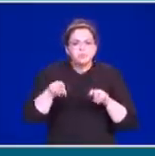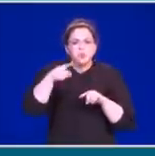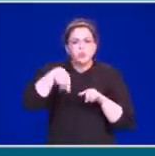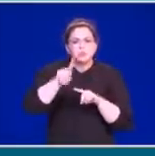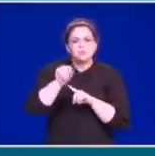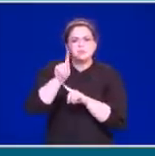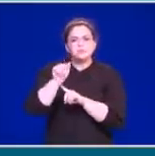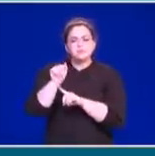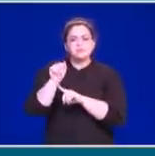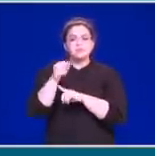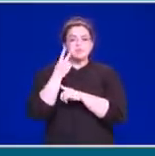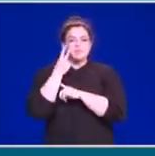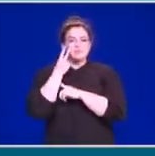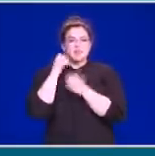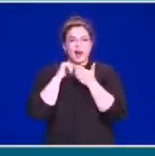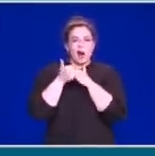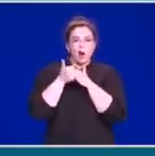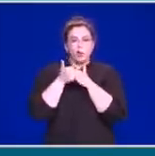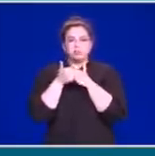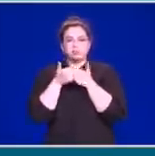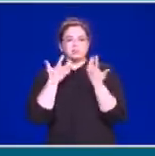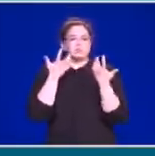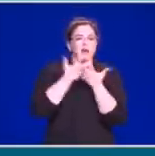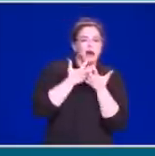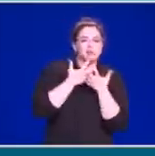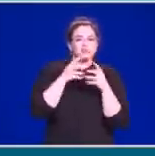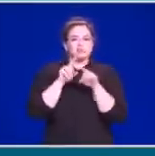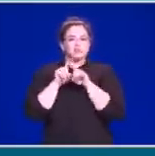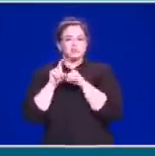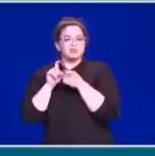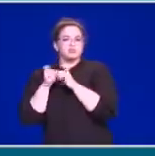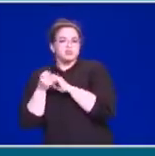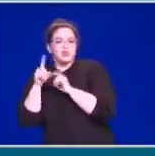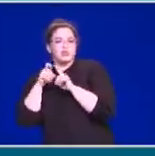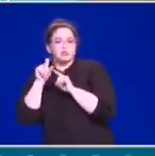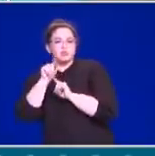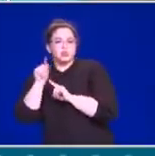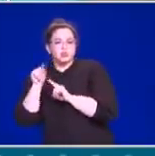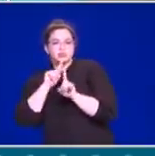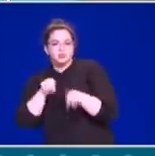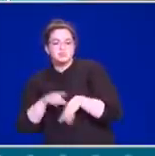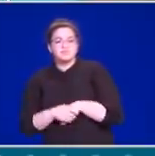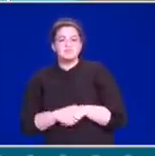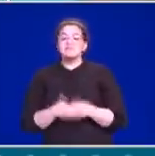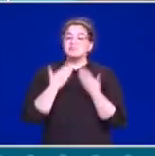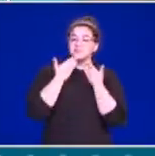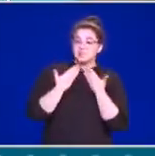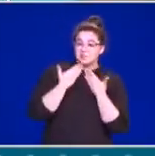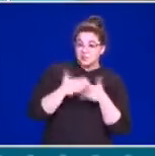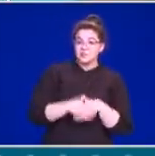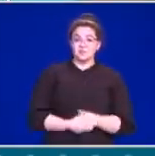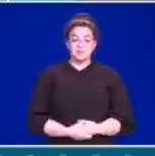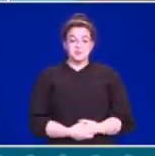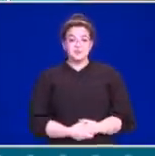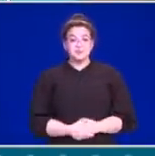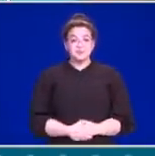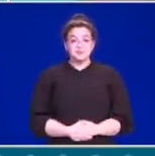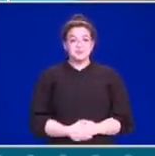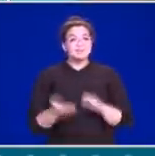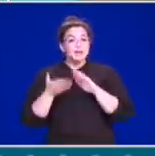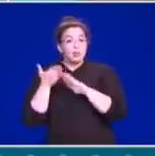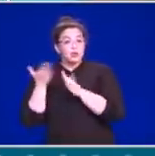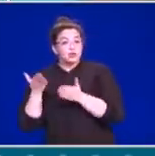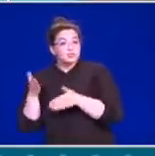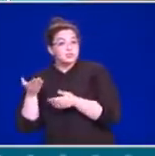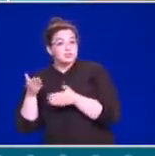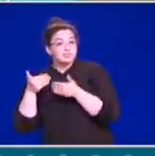post-census estimates to see how they align with the 2020 results. Thanks for that, Mark. Operator,